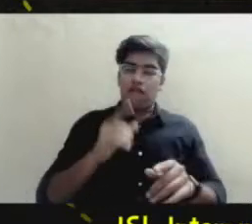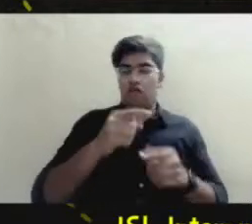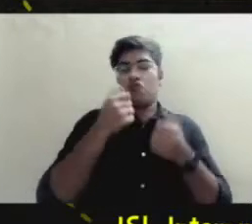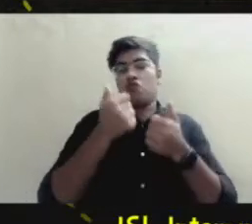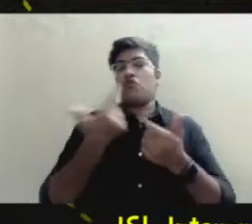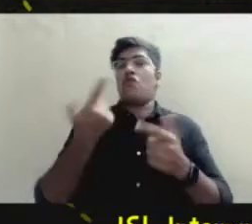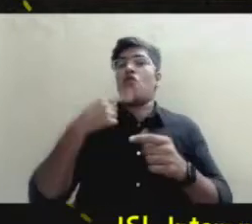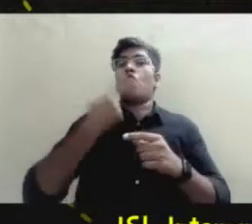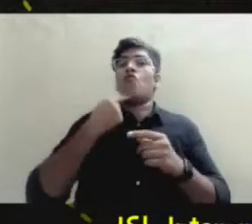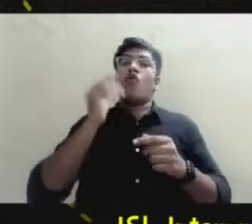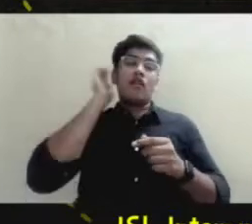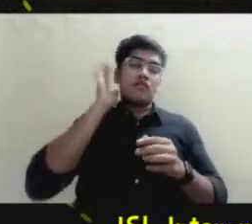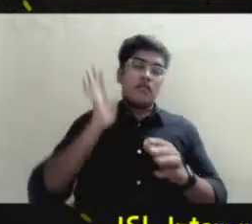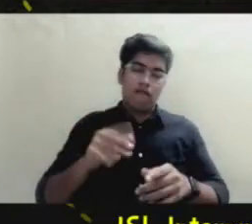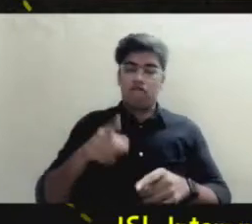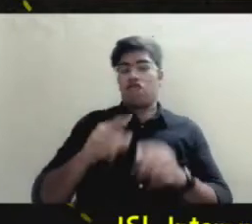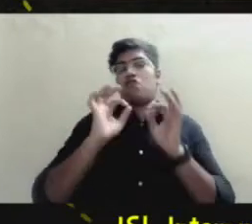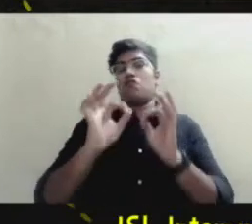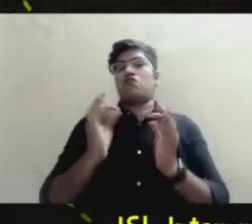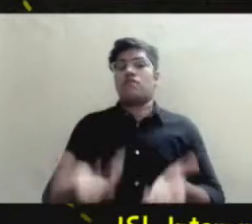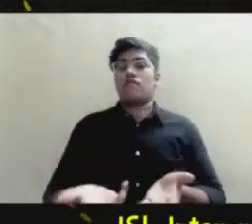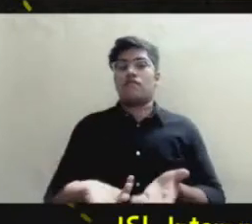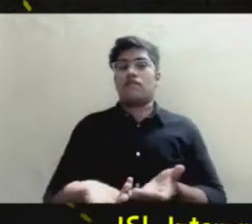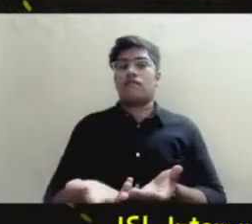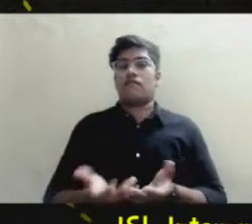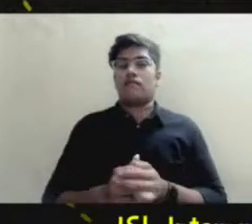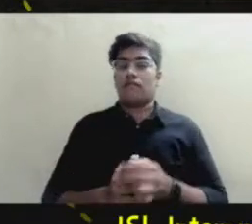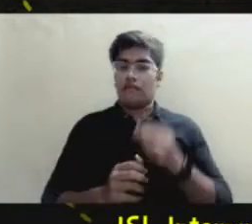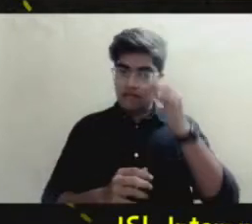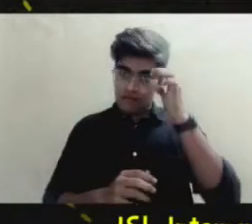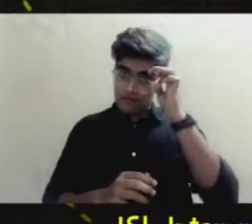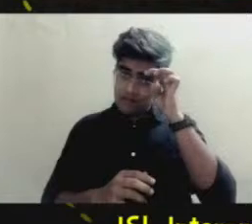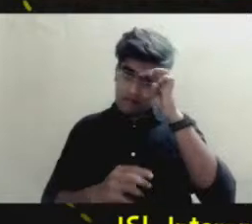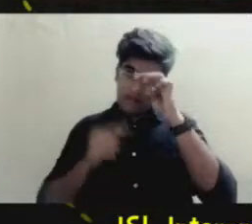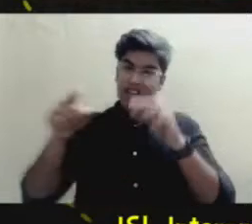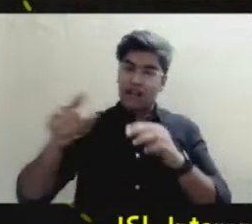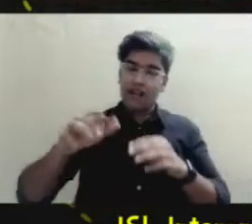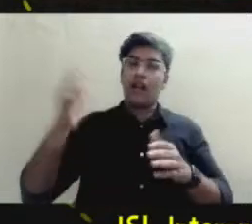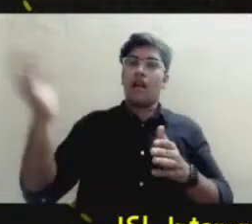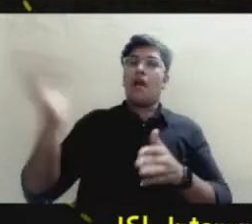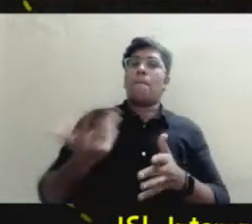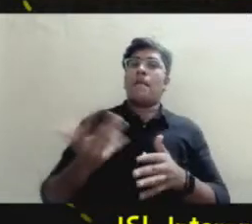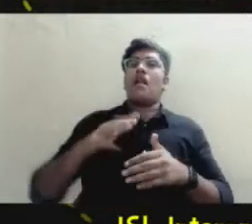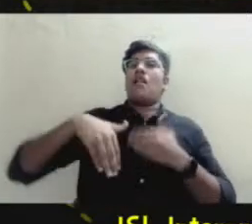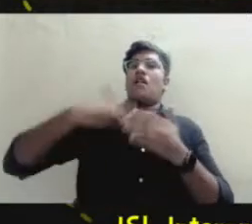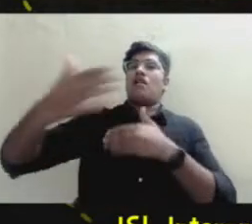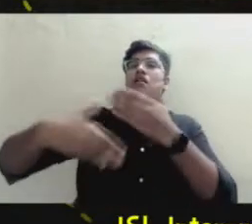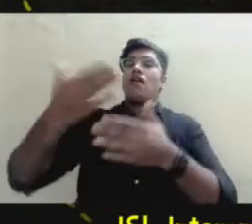listen to you. But if that is going to come at the peril of losing